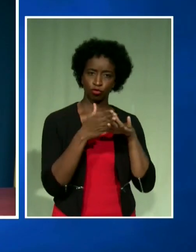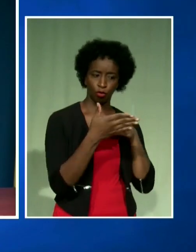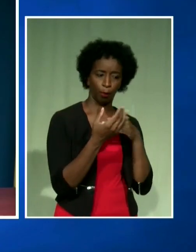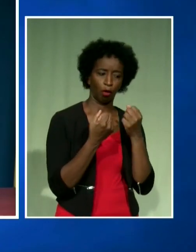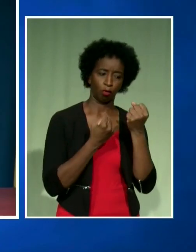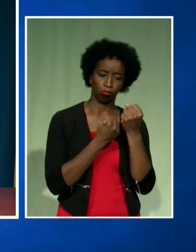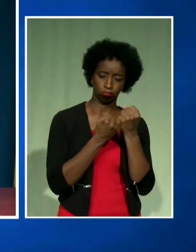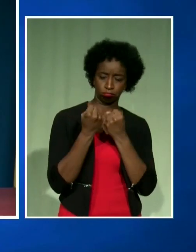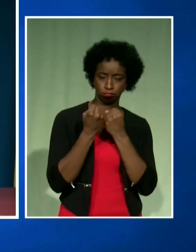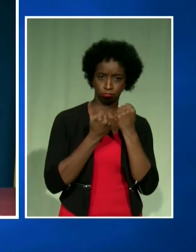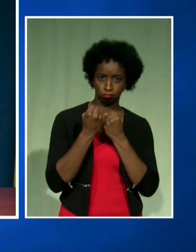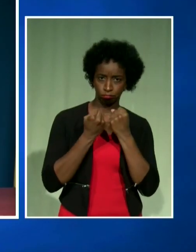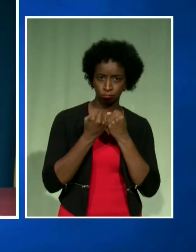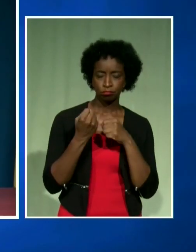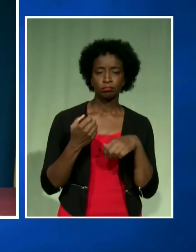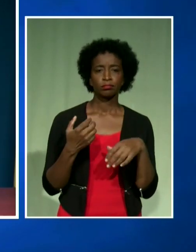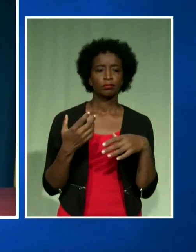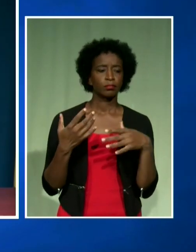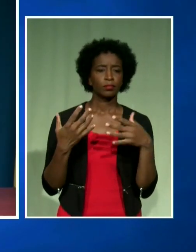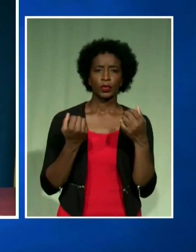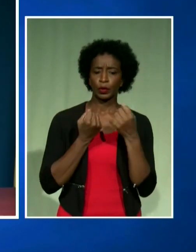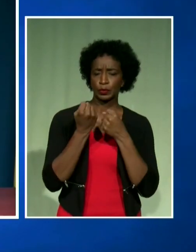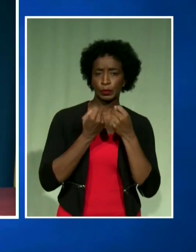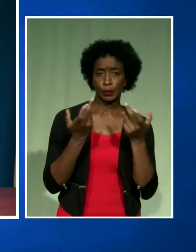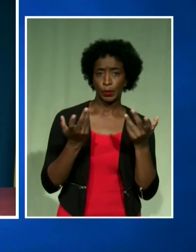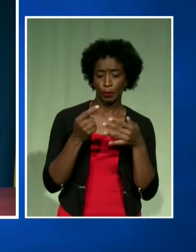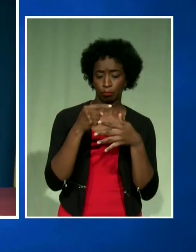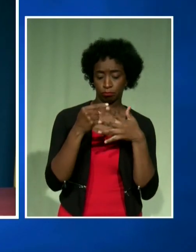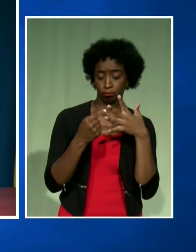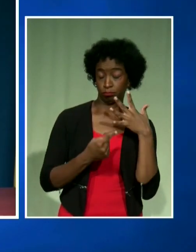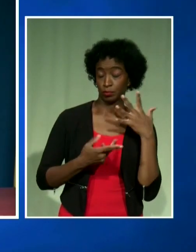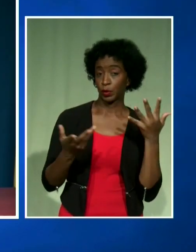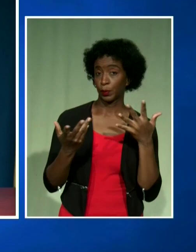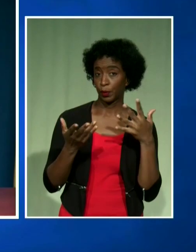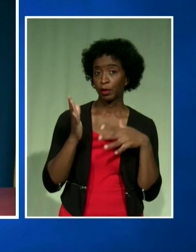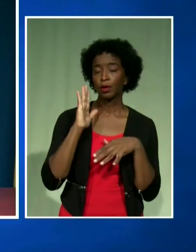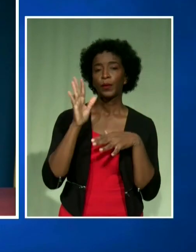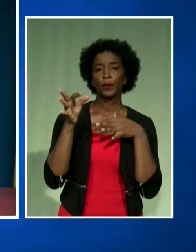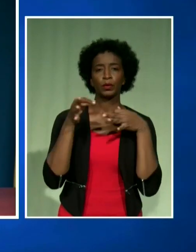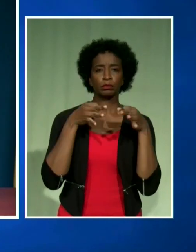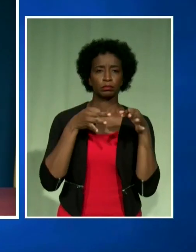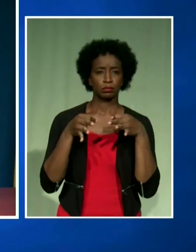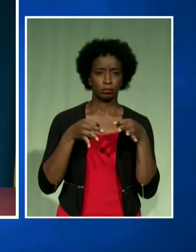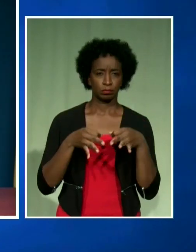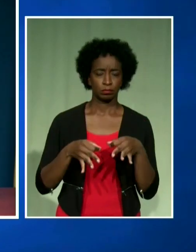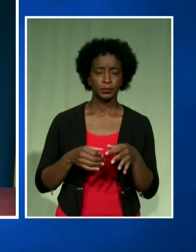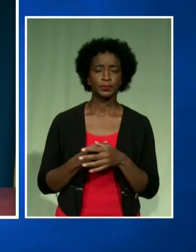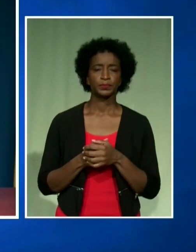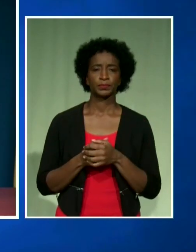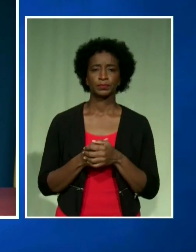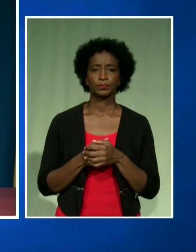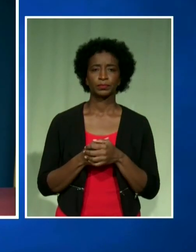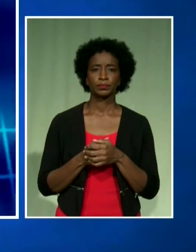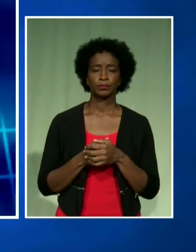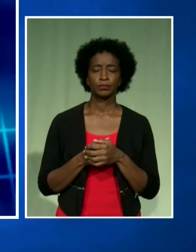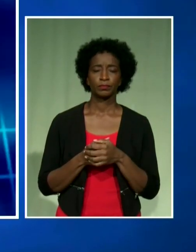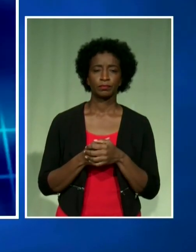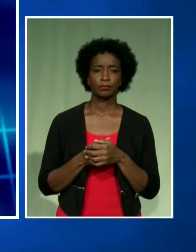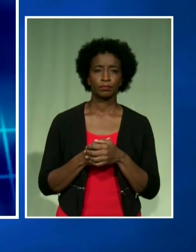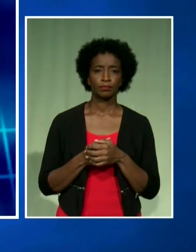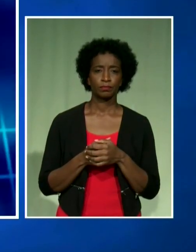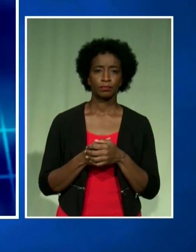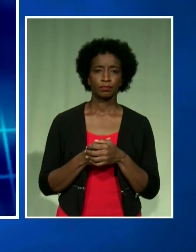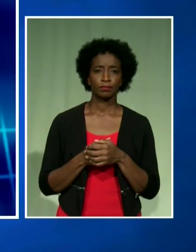and those areas will be outlined under the joint agreement for cooperation. The CARICOM ambassador said Belize